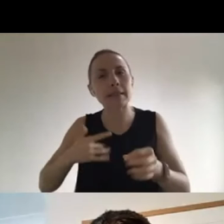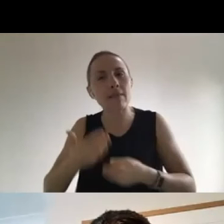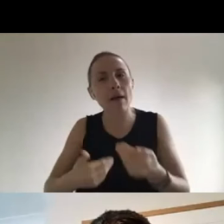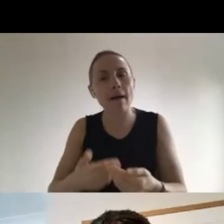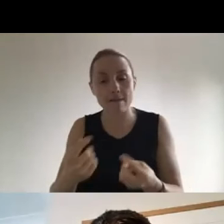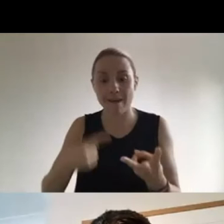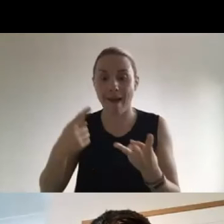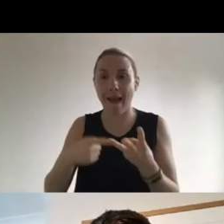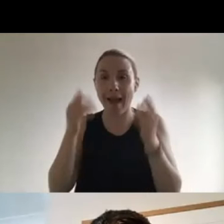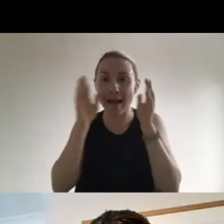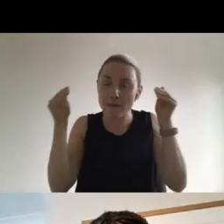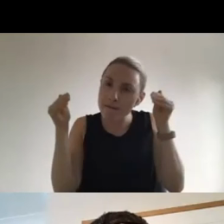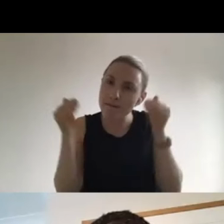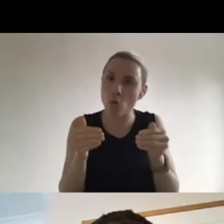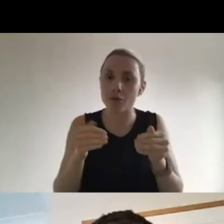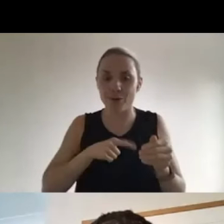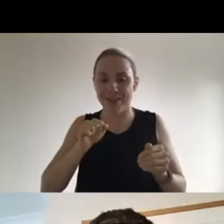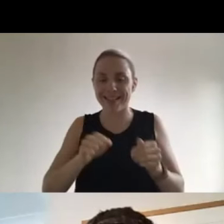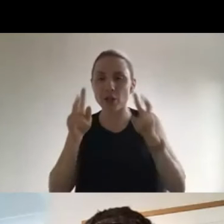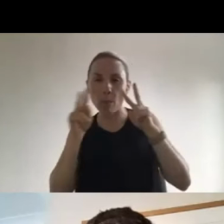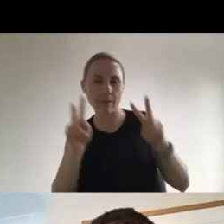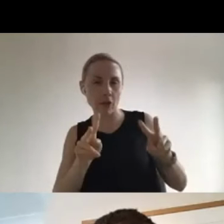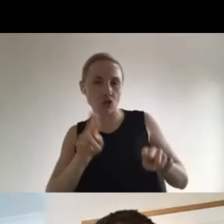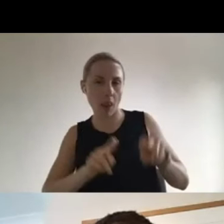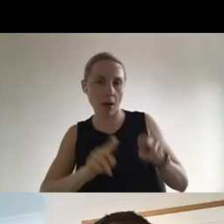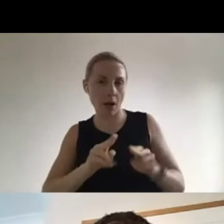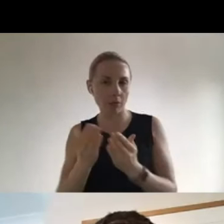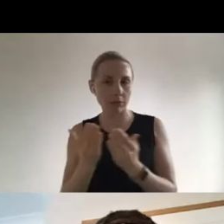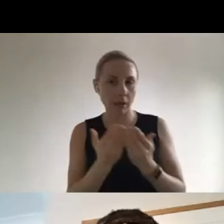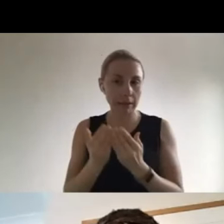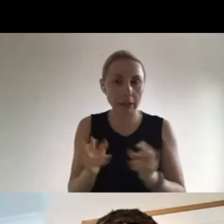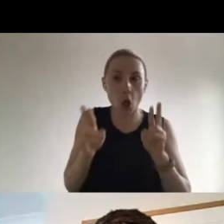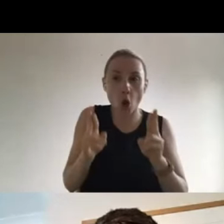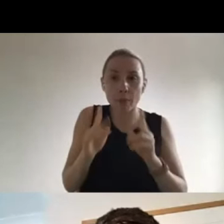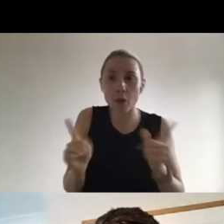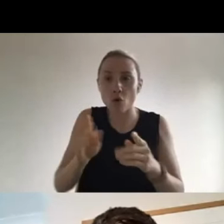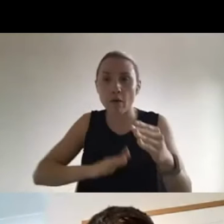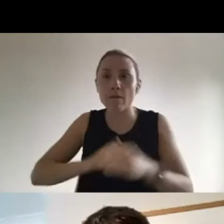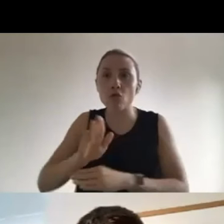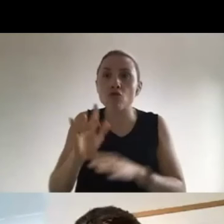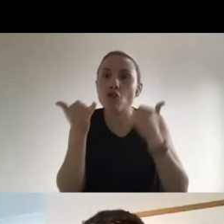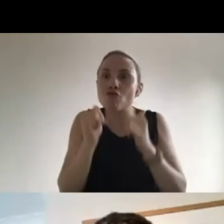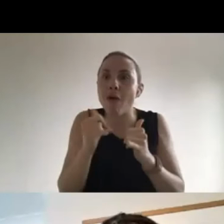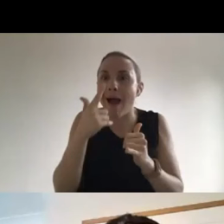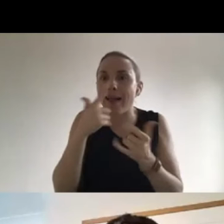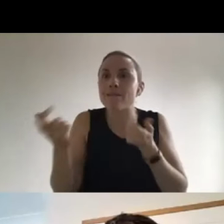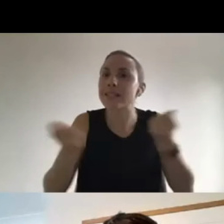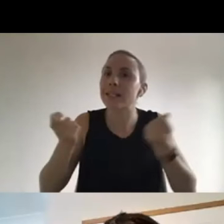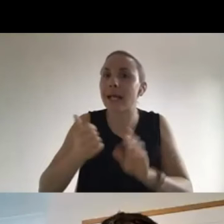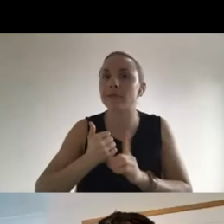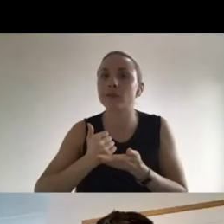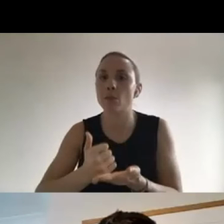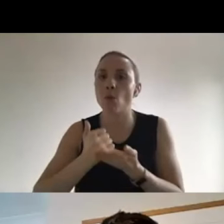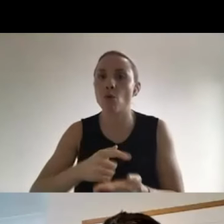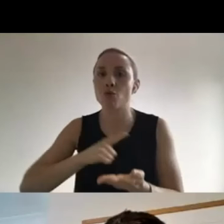study, this observational study, is also that it will facilitate future trials by providing an understanding of